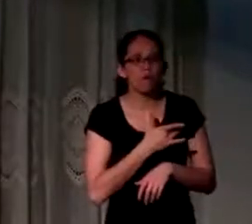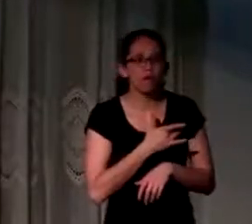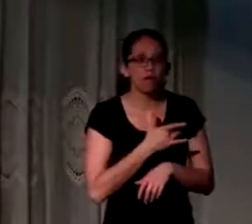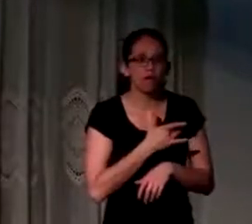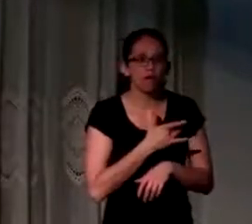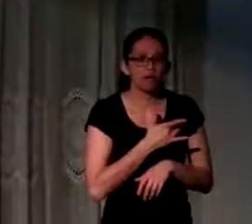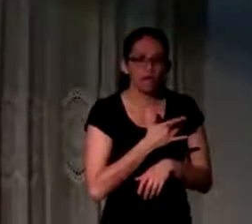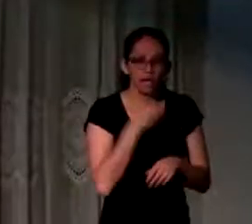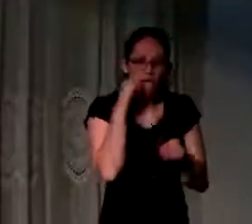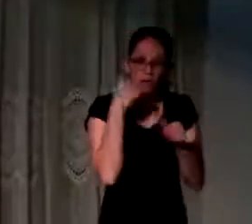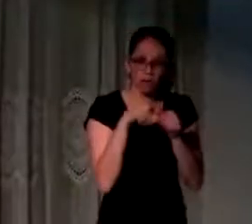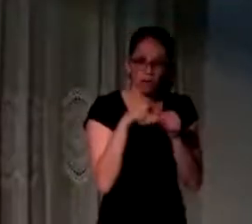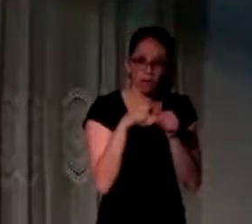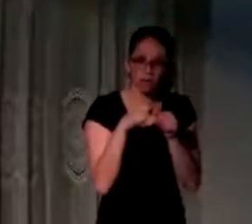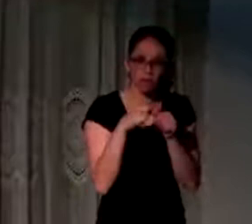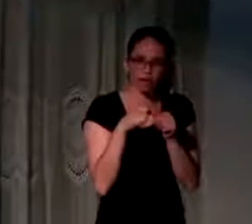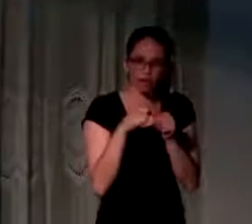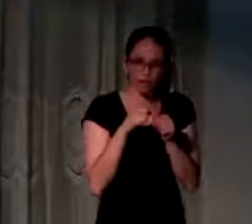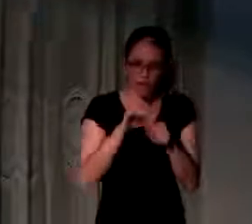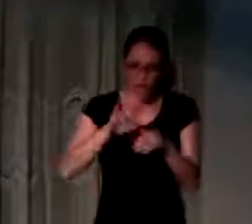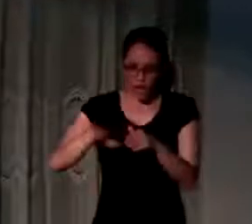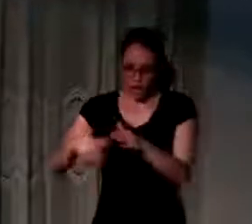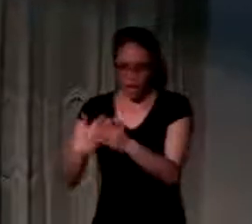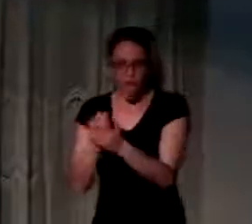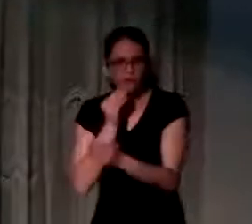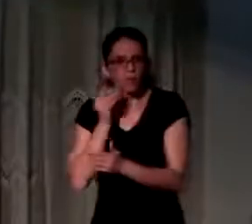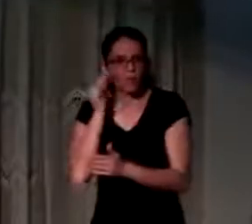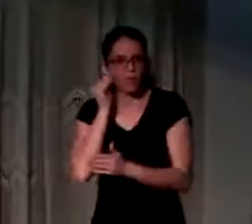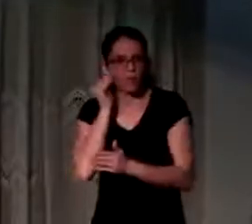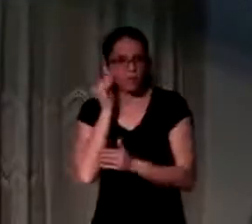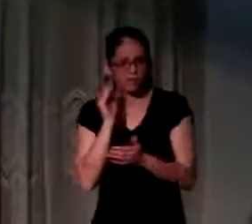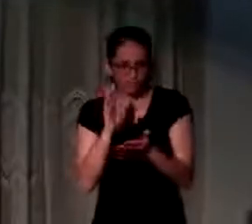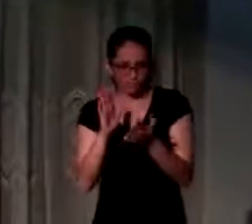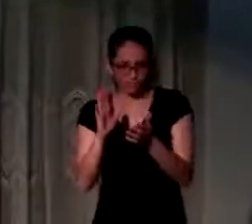And I remember I took home a verse from a Bible school.